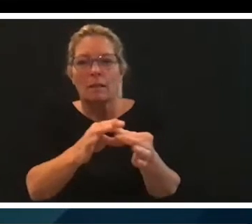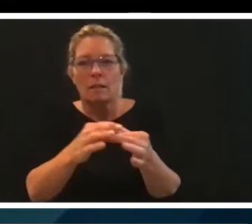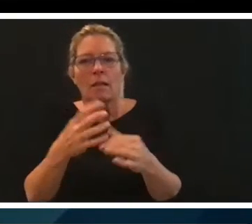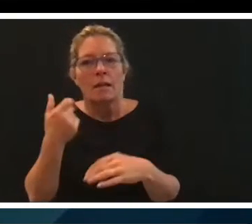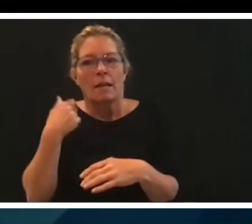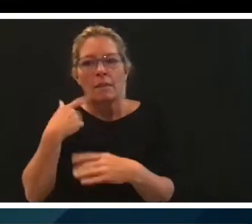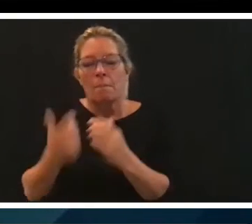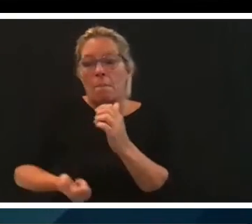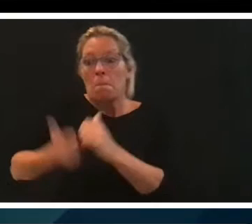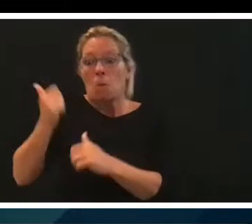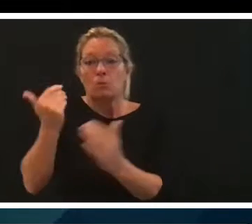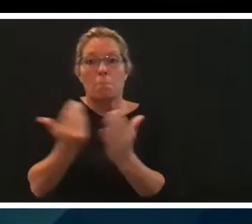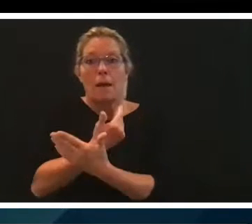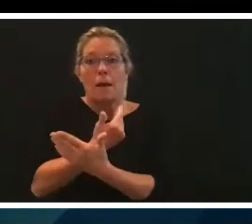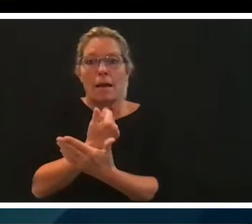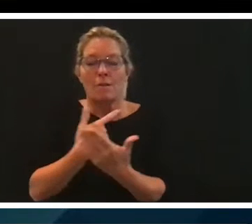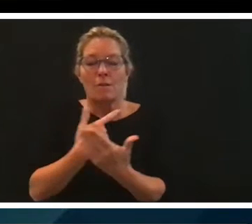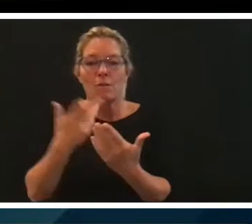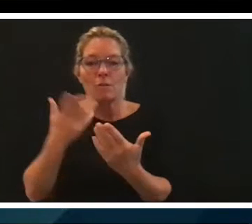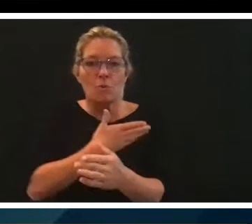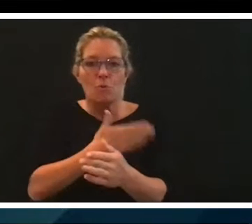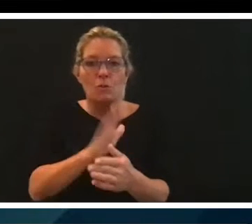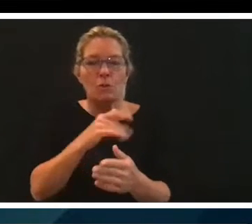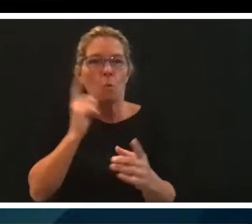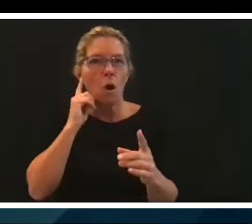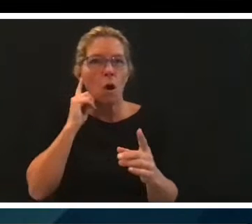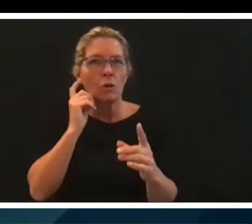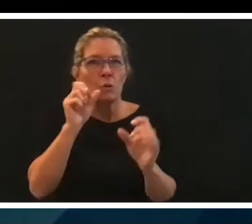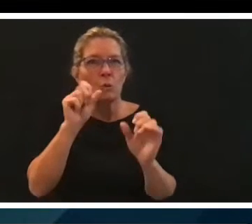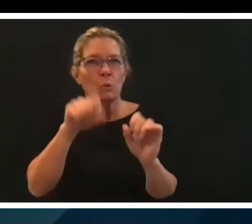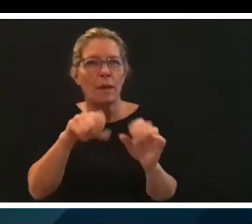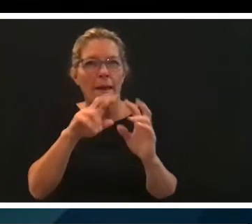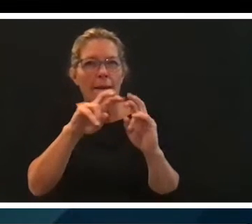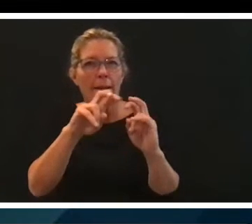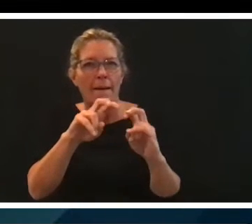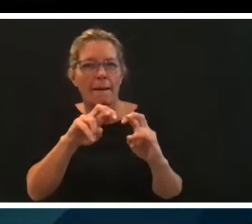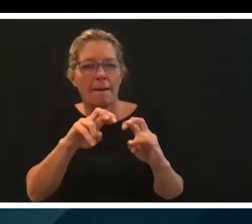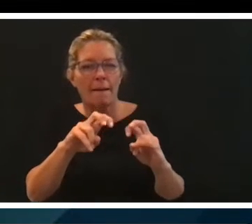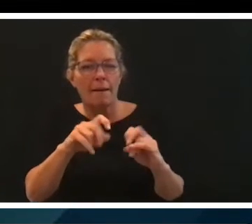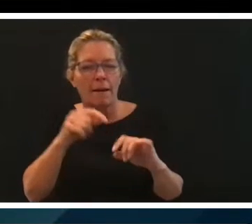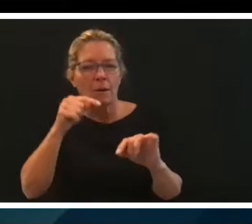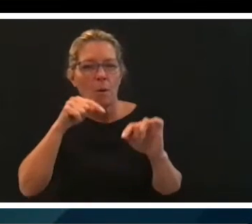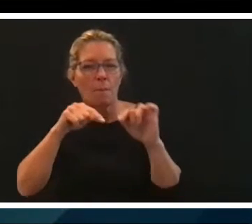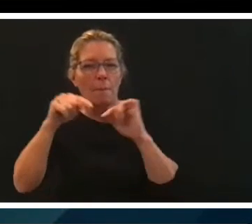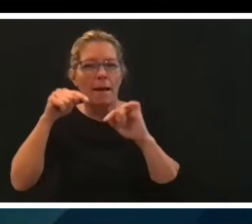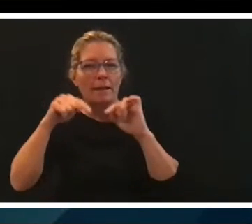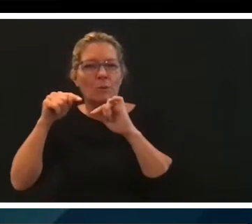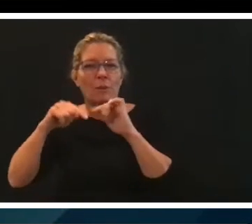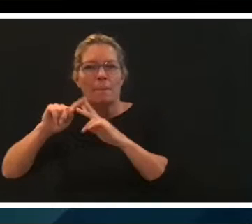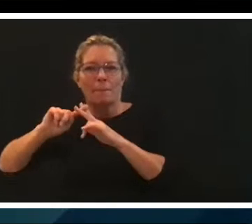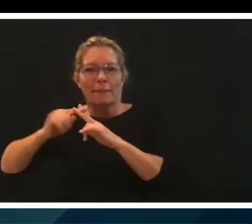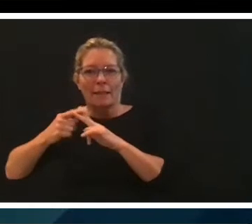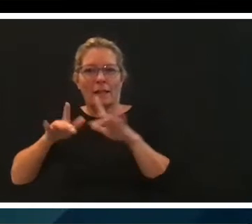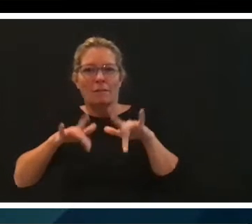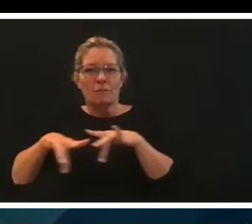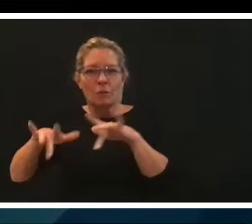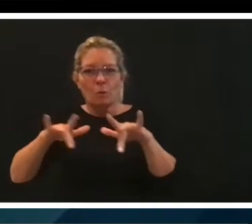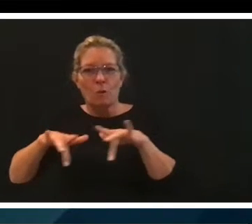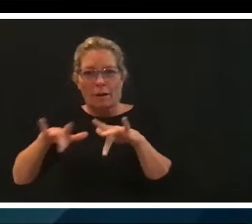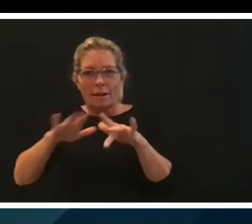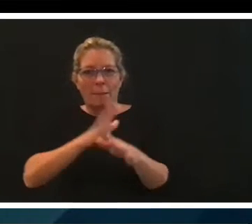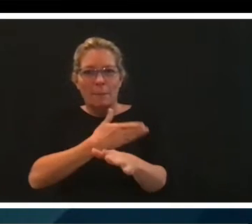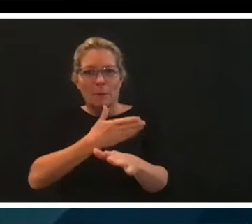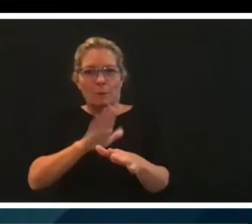could, if you really wanted to, you could trace it back to the beginning of recorded music and then try to figure out where